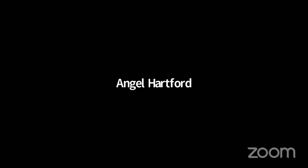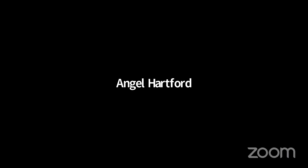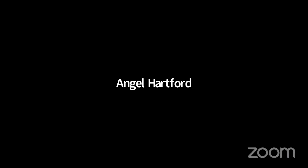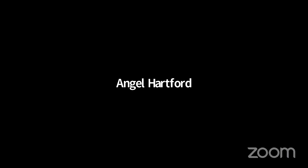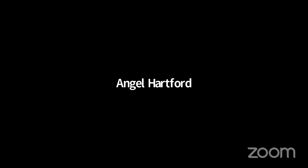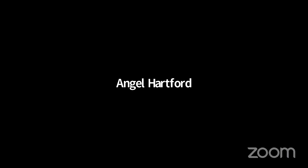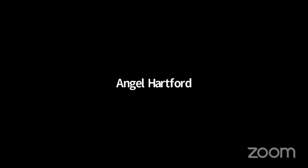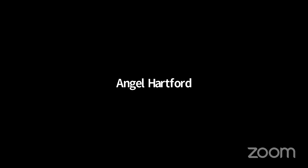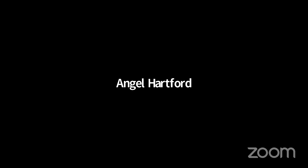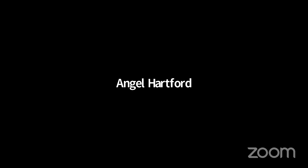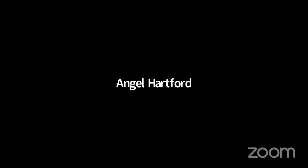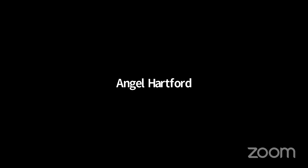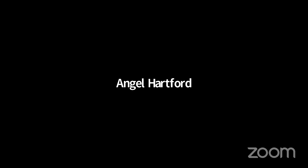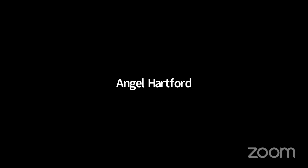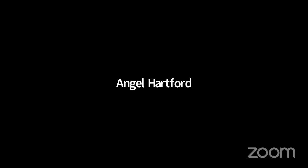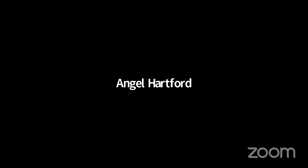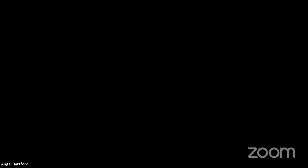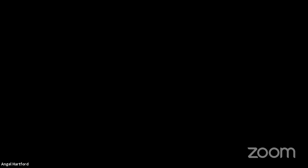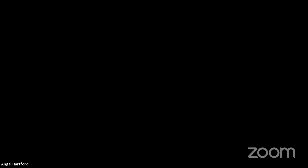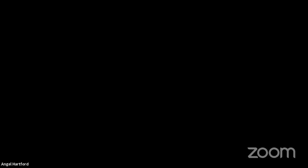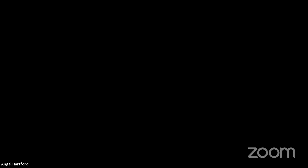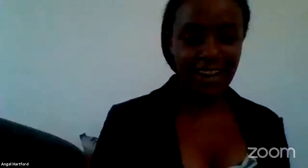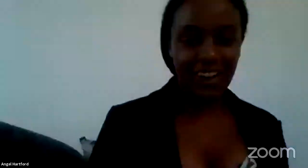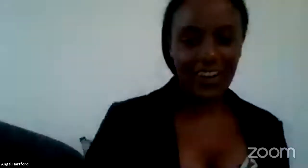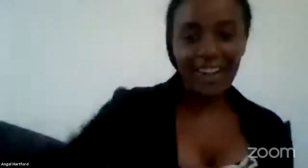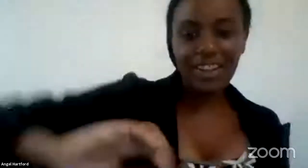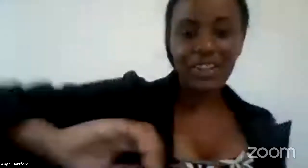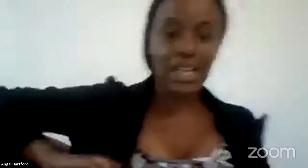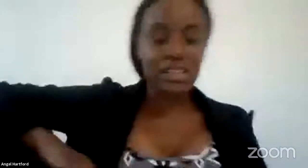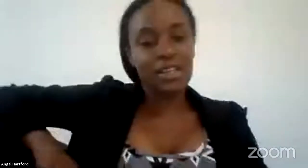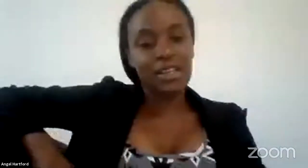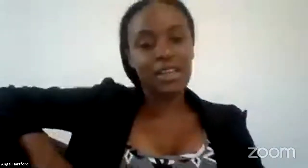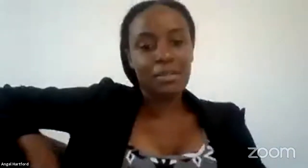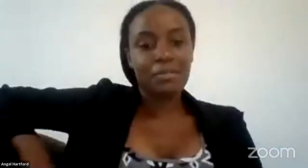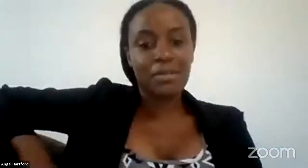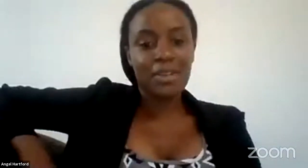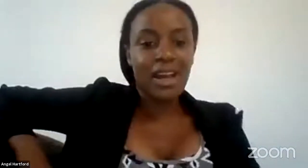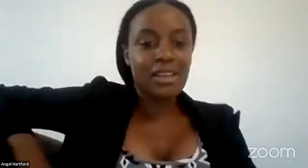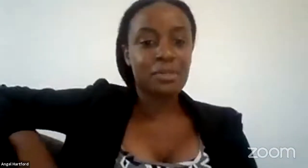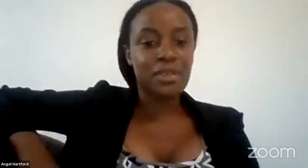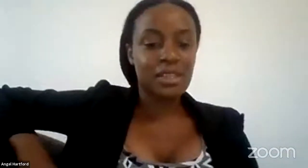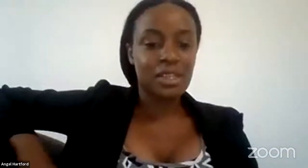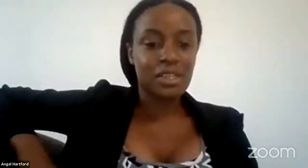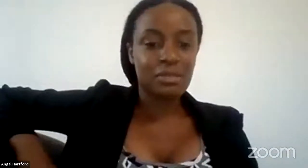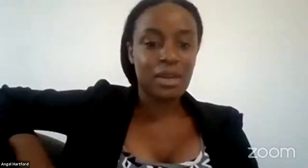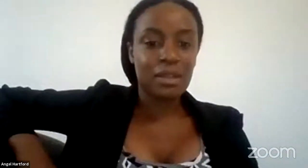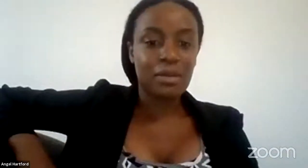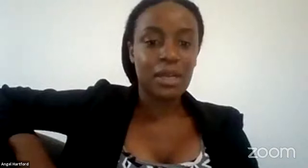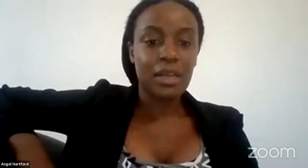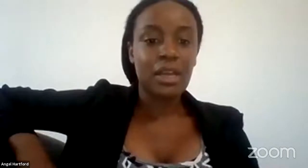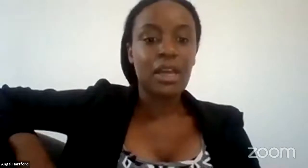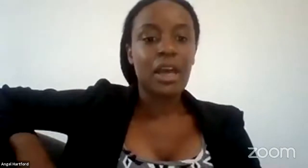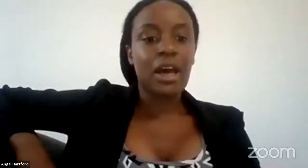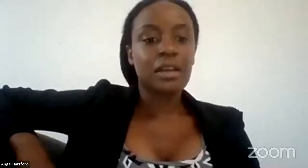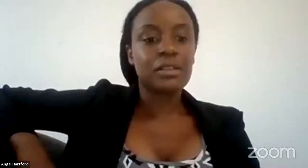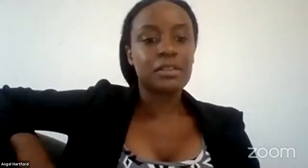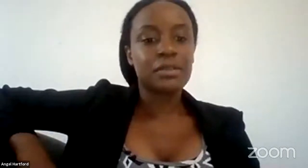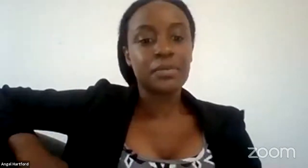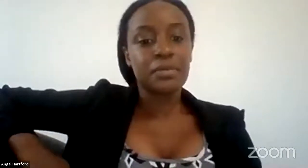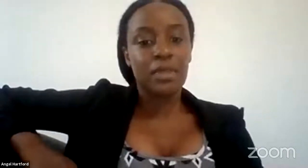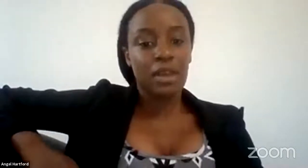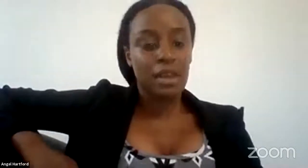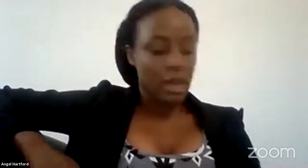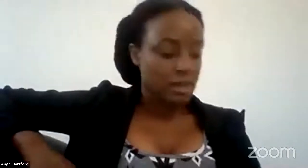Hi, Colman. Yes, hello, Angela. Congratulations. Nice presentation, by the way.